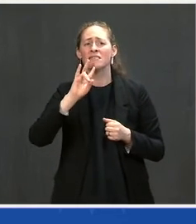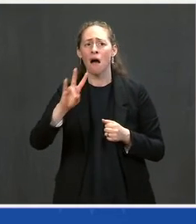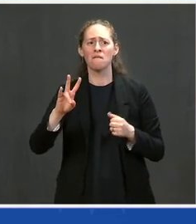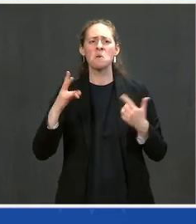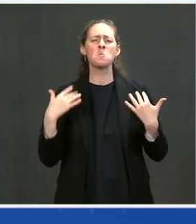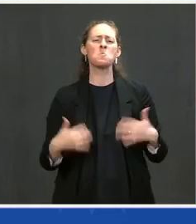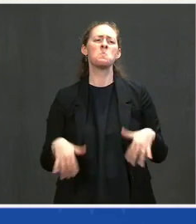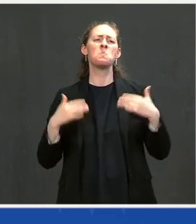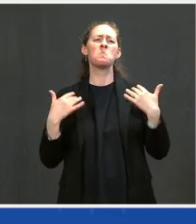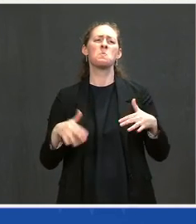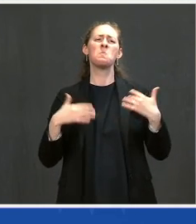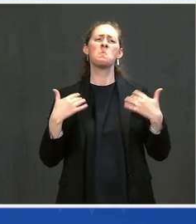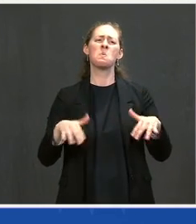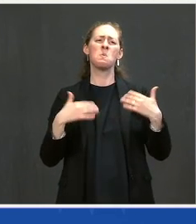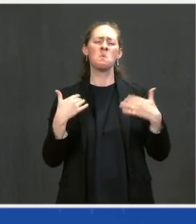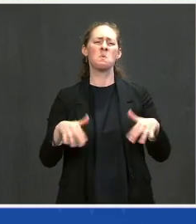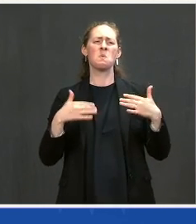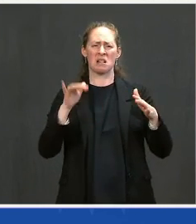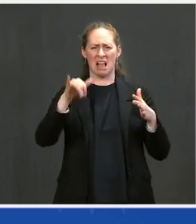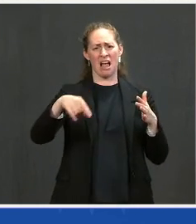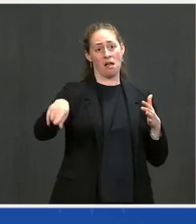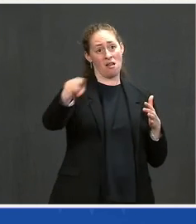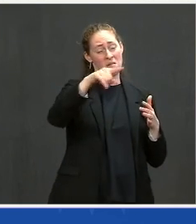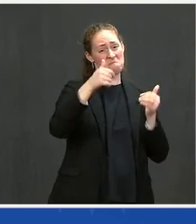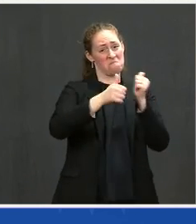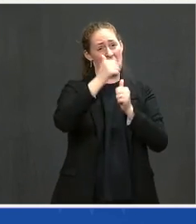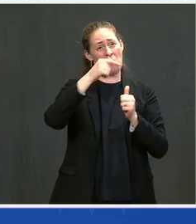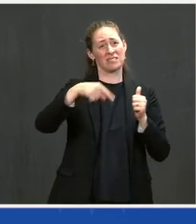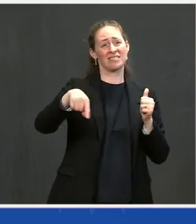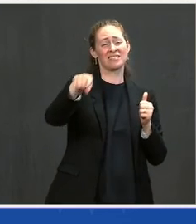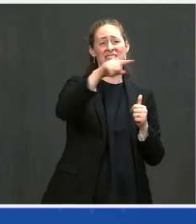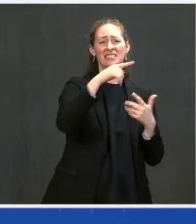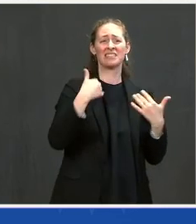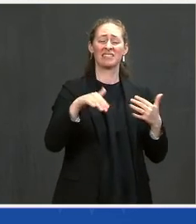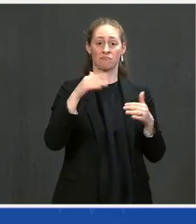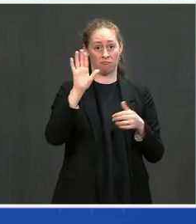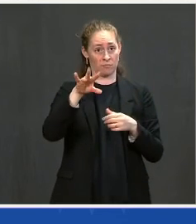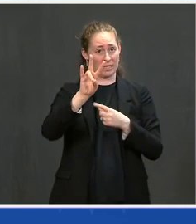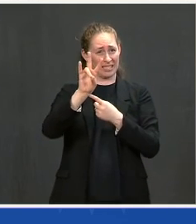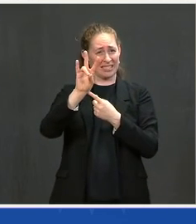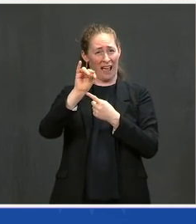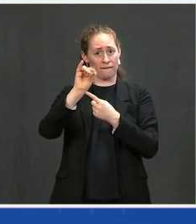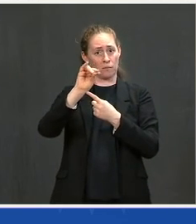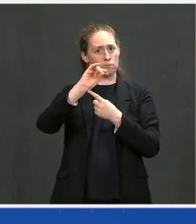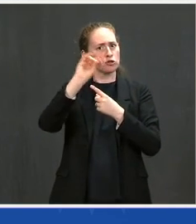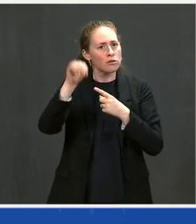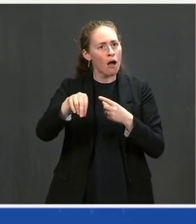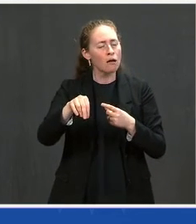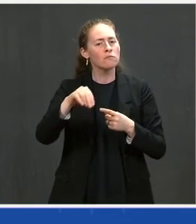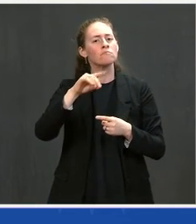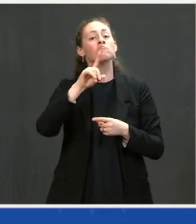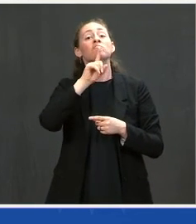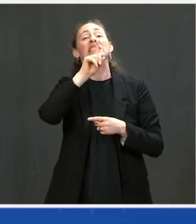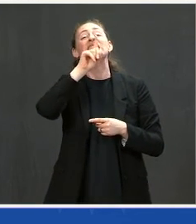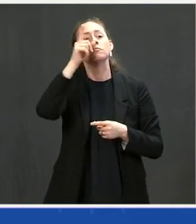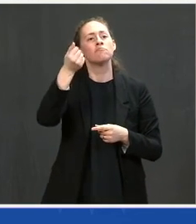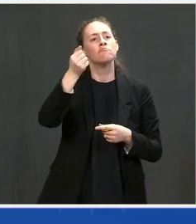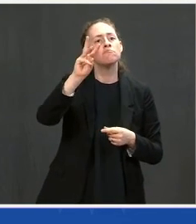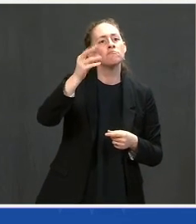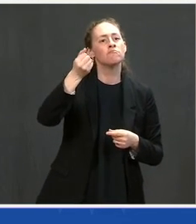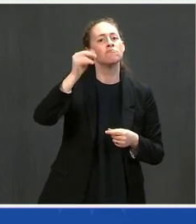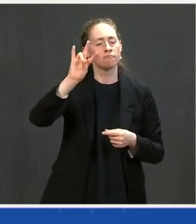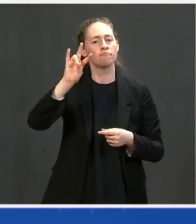majority of these children, 70% are 16 years old, 17 years old, and mostly males. Doesn't